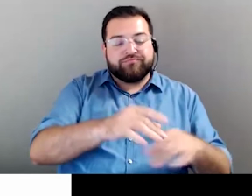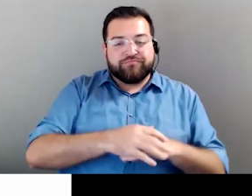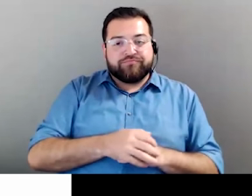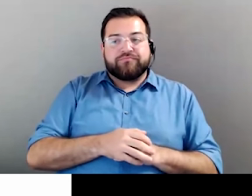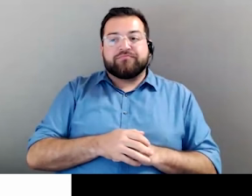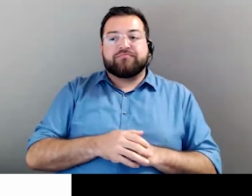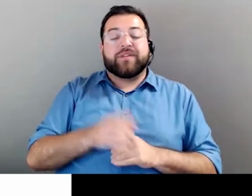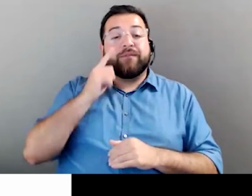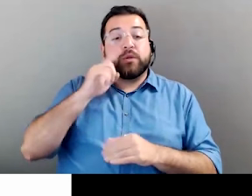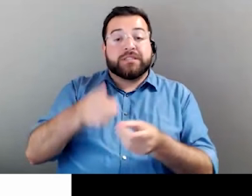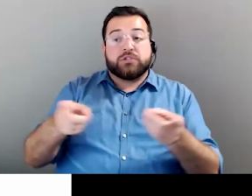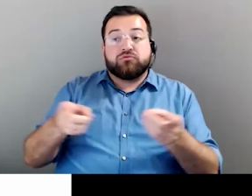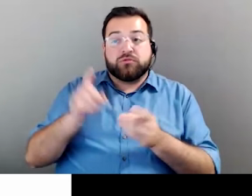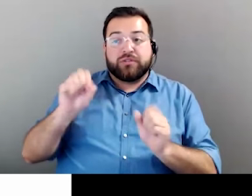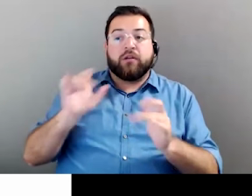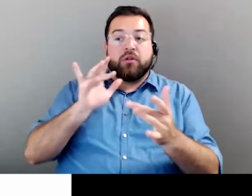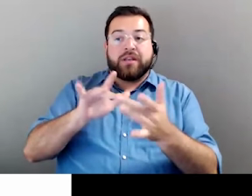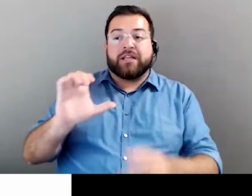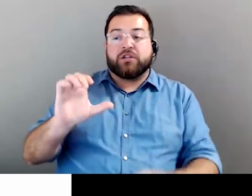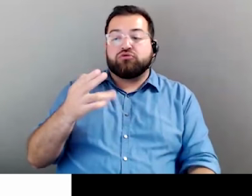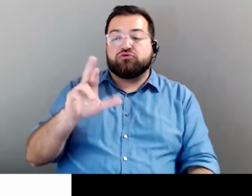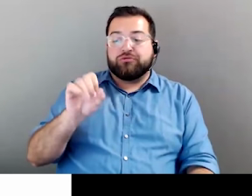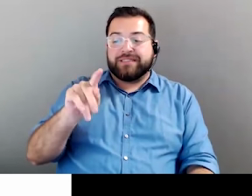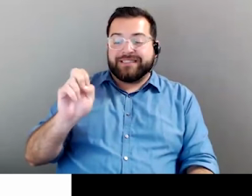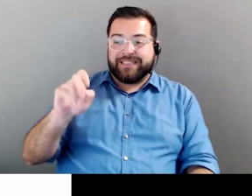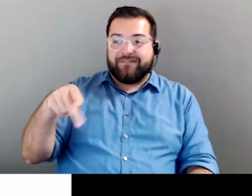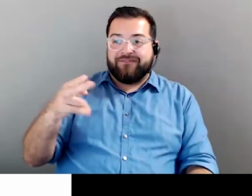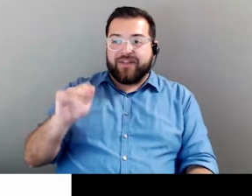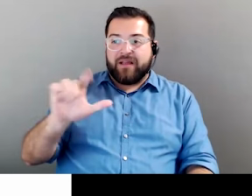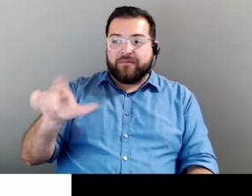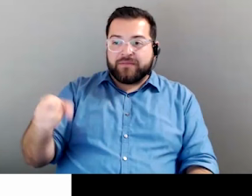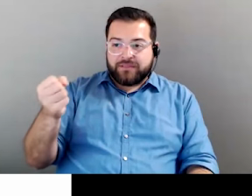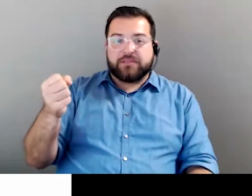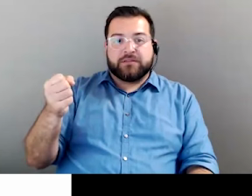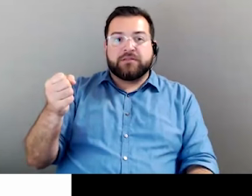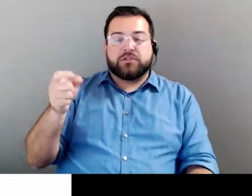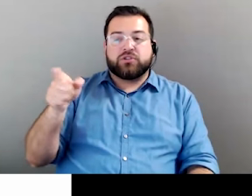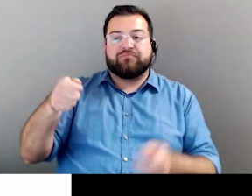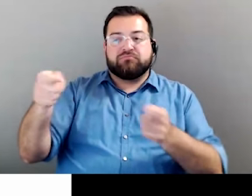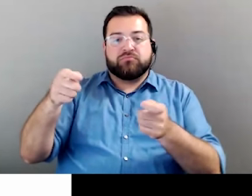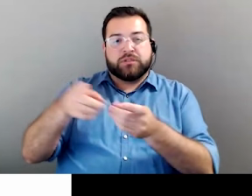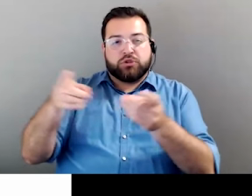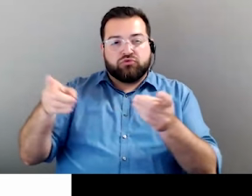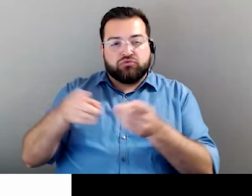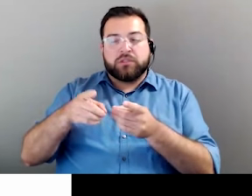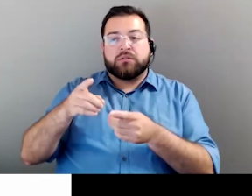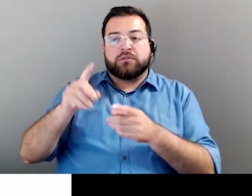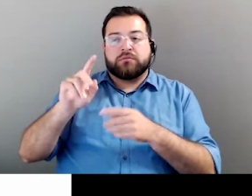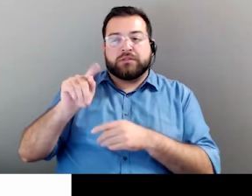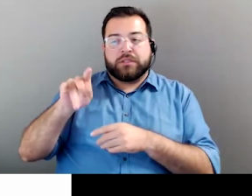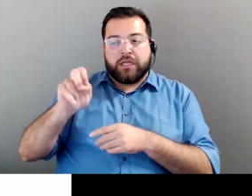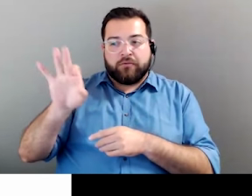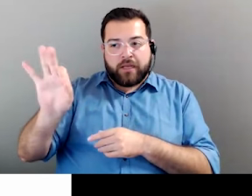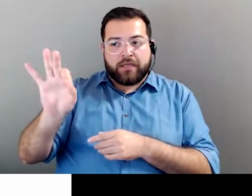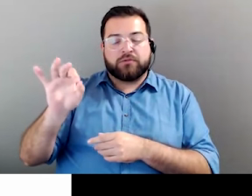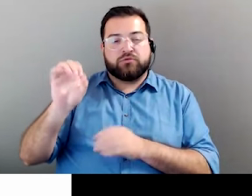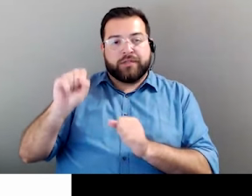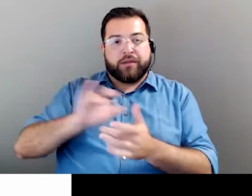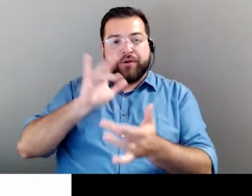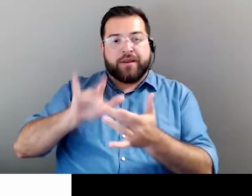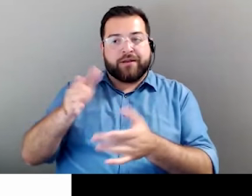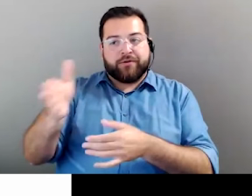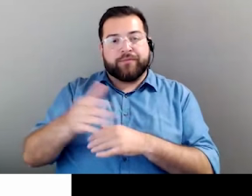coordinator at district. So if you have any employee related incidents, Title IX incidents, please contact her